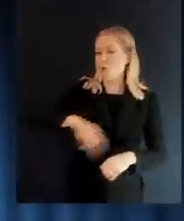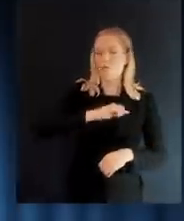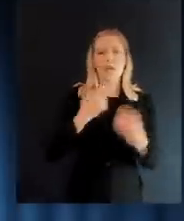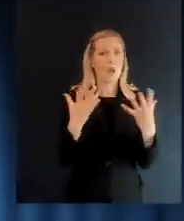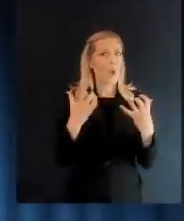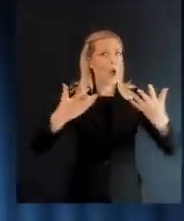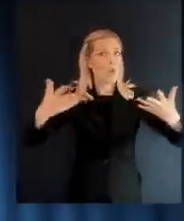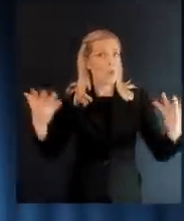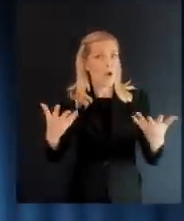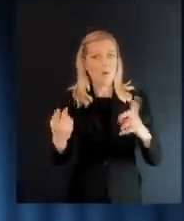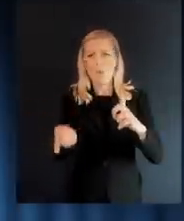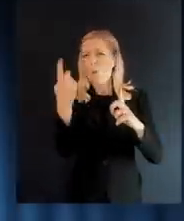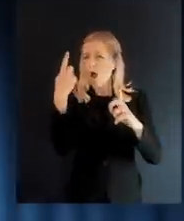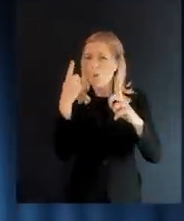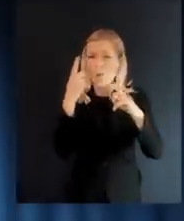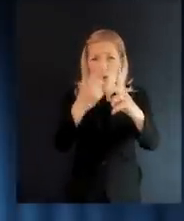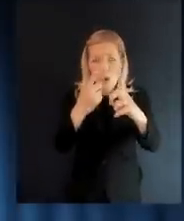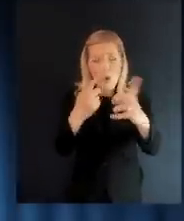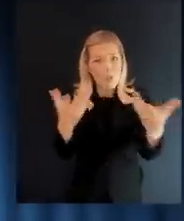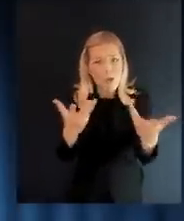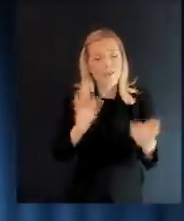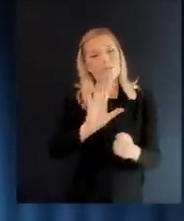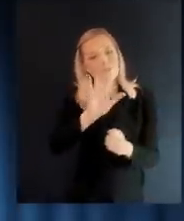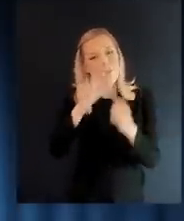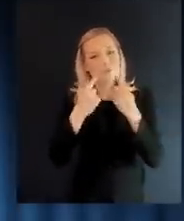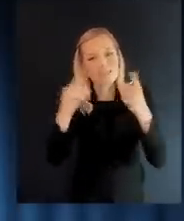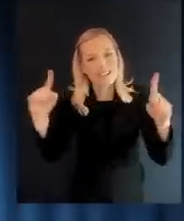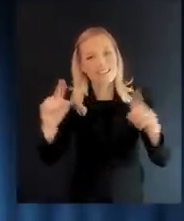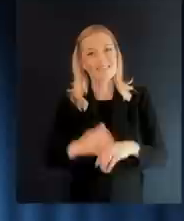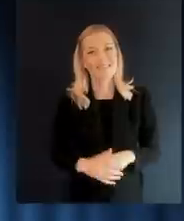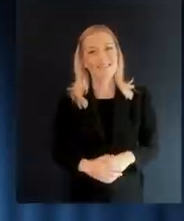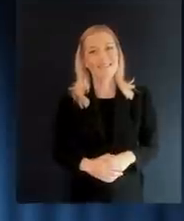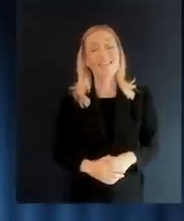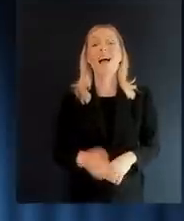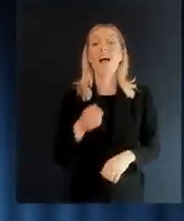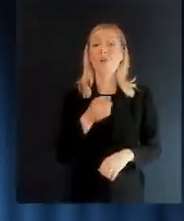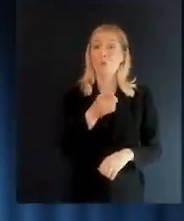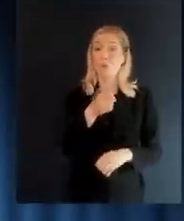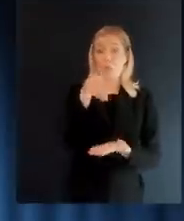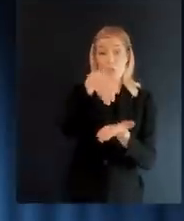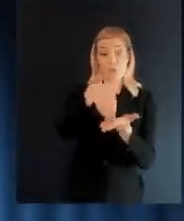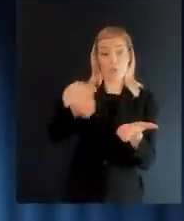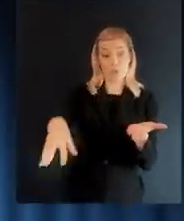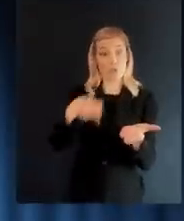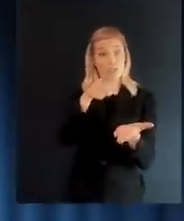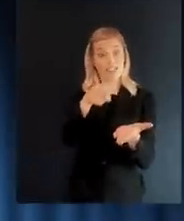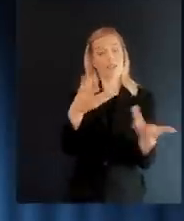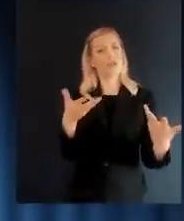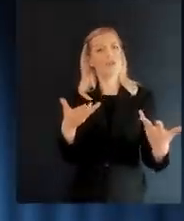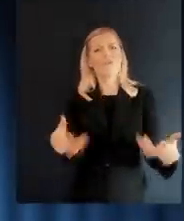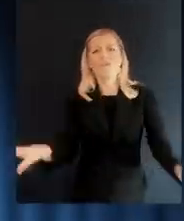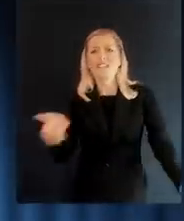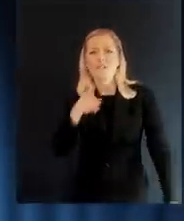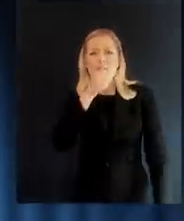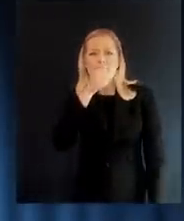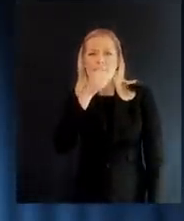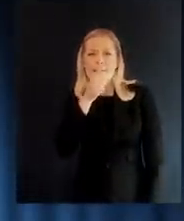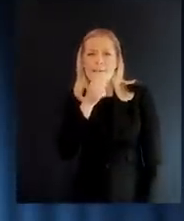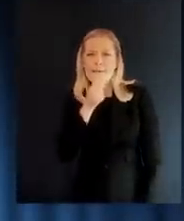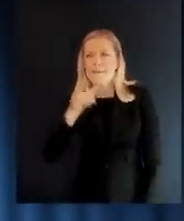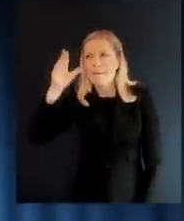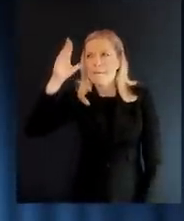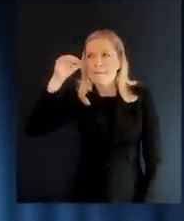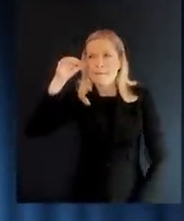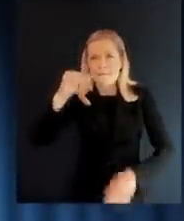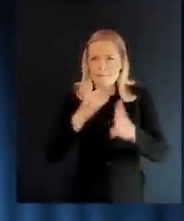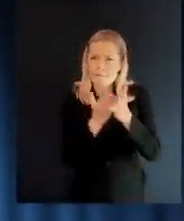success. As students, you have persevered and grown at Madison College. As your faculty